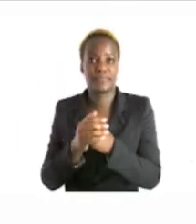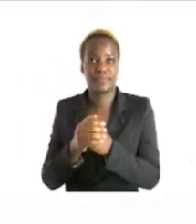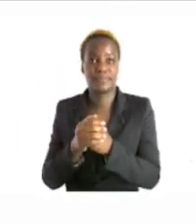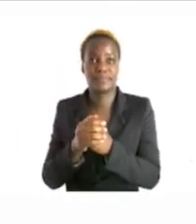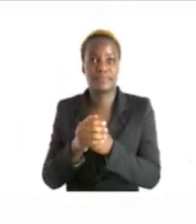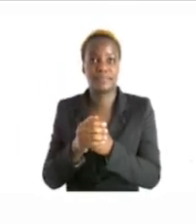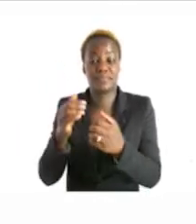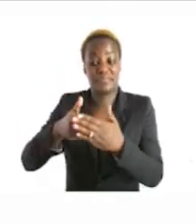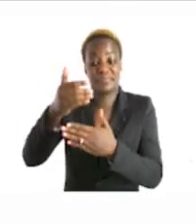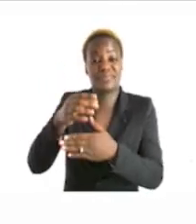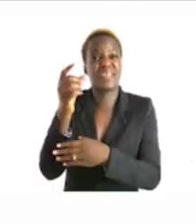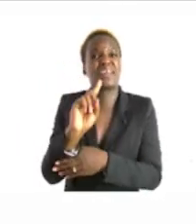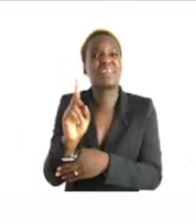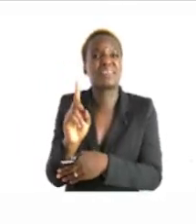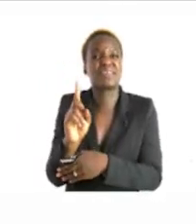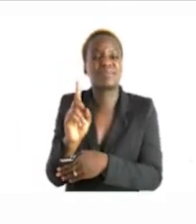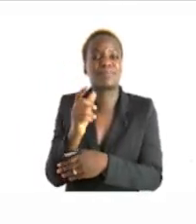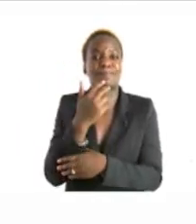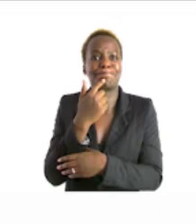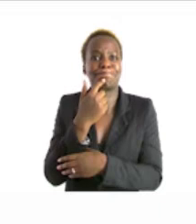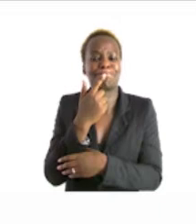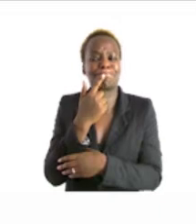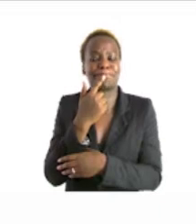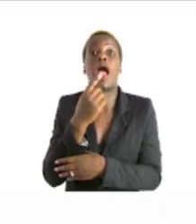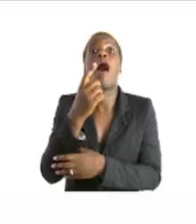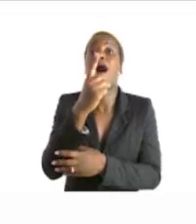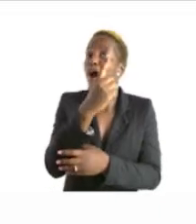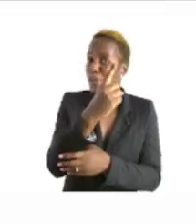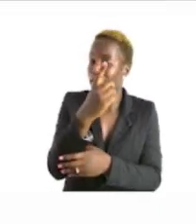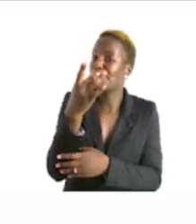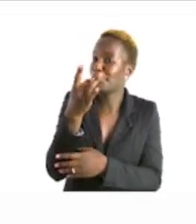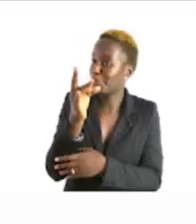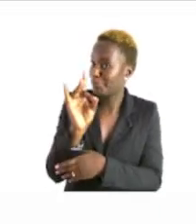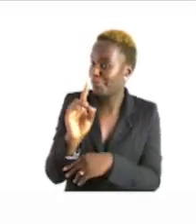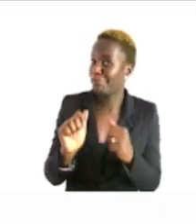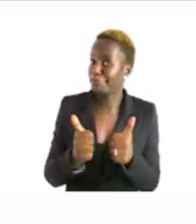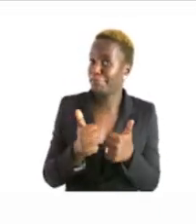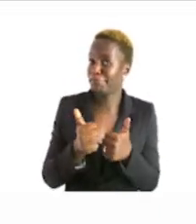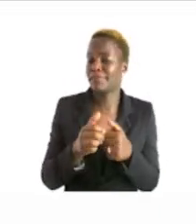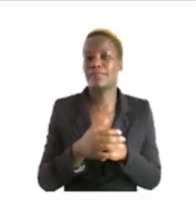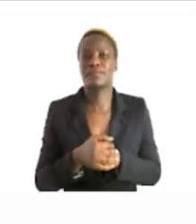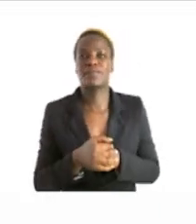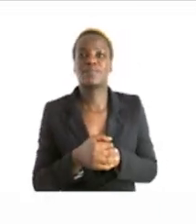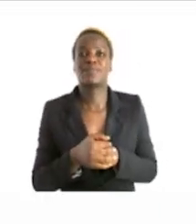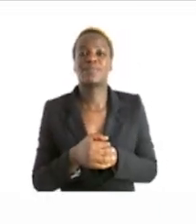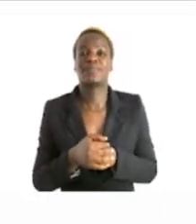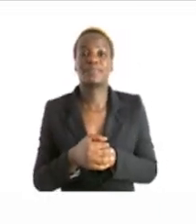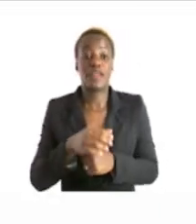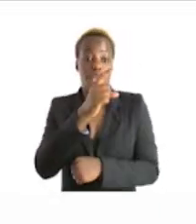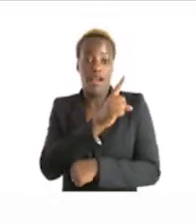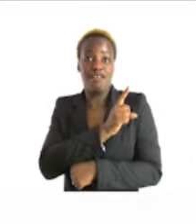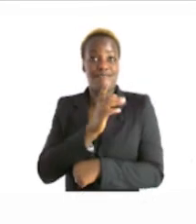Which one follows after 17? 18, beautiful. Let's also do the next one.